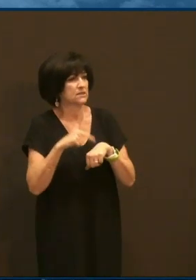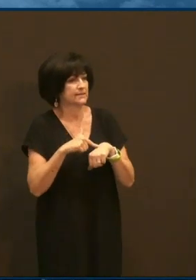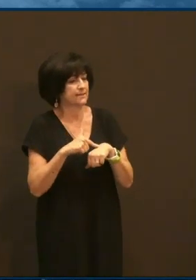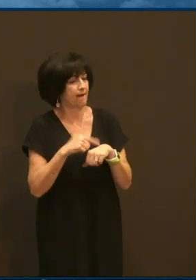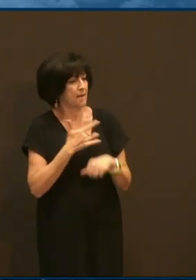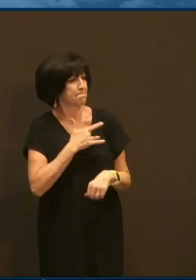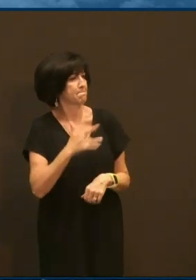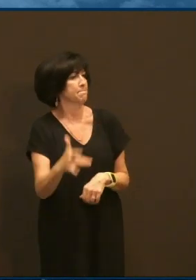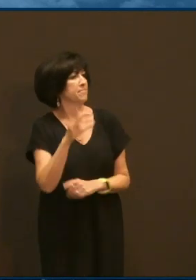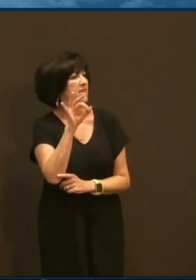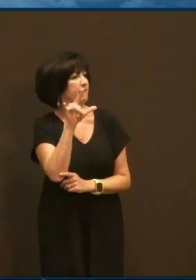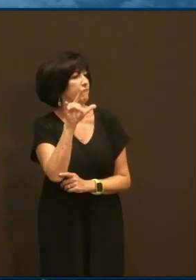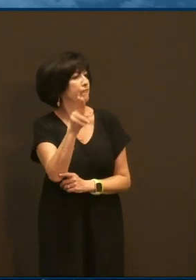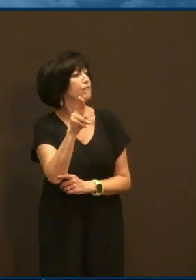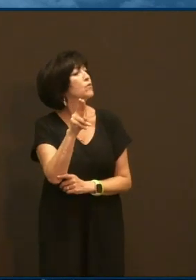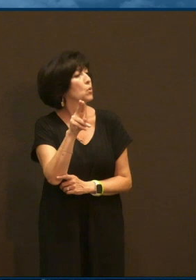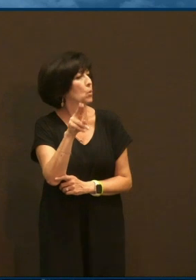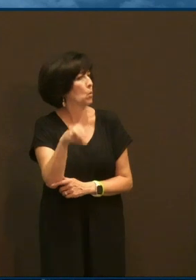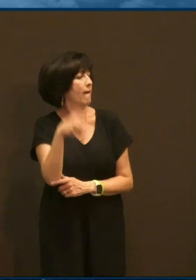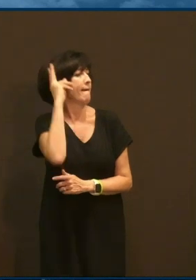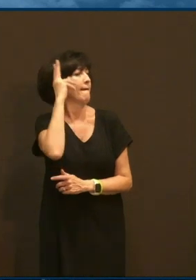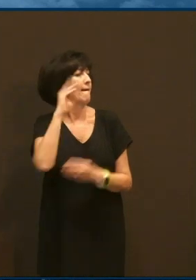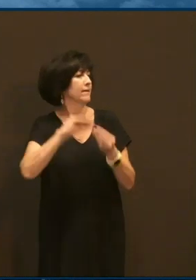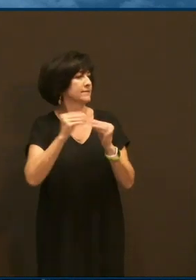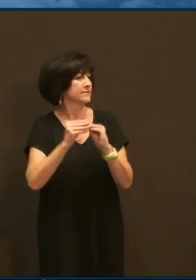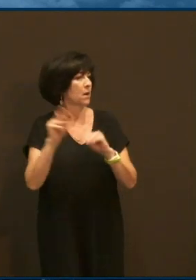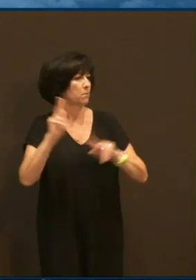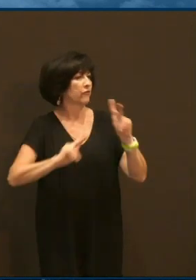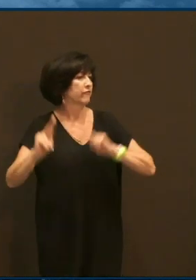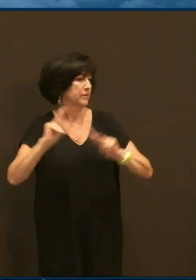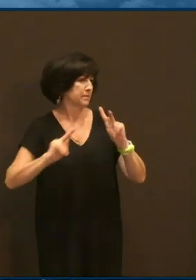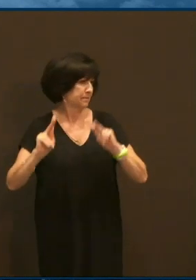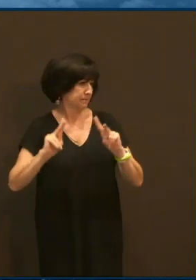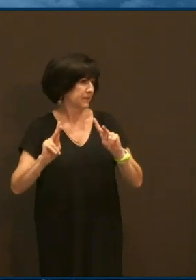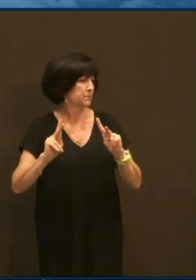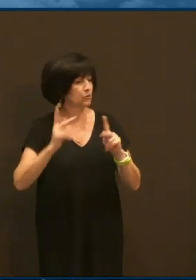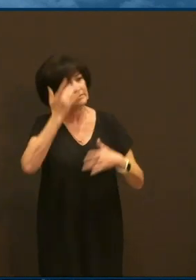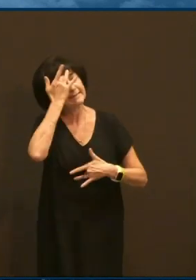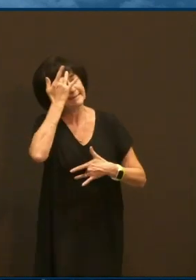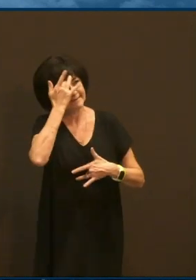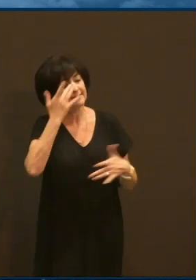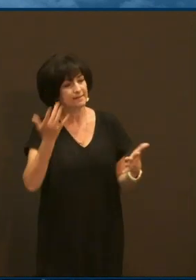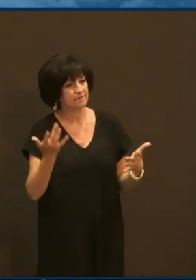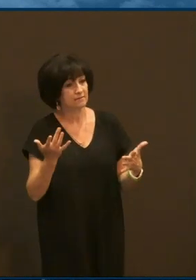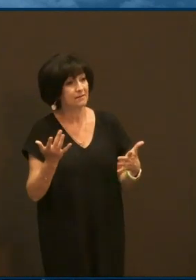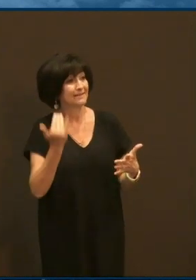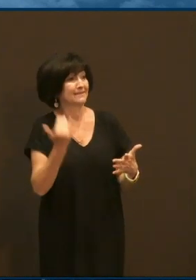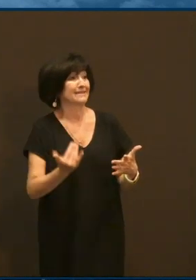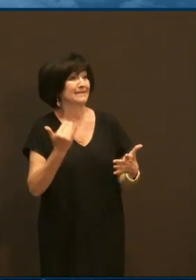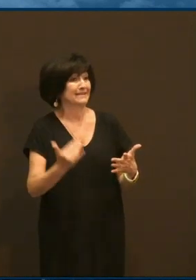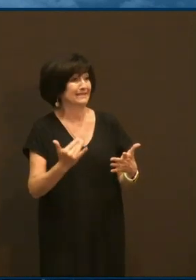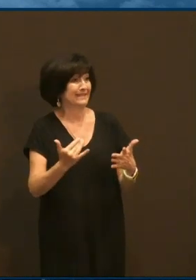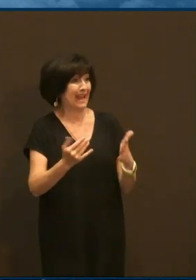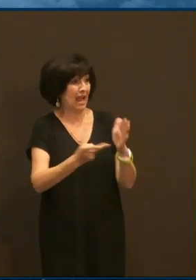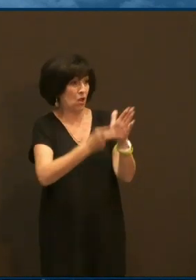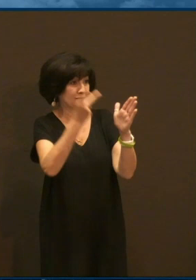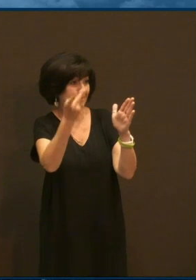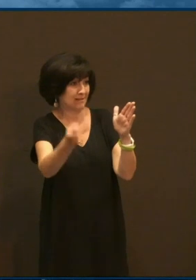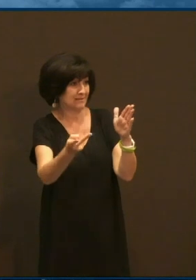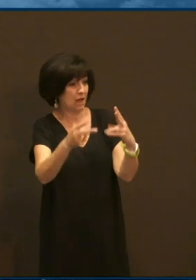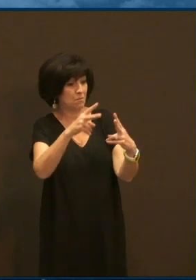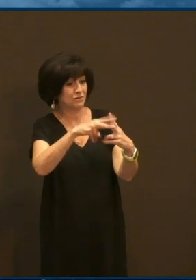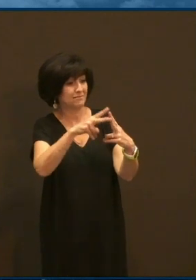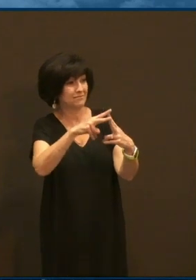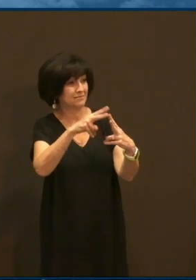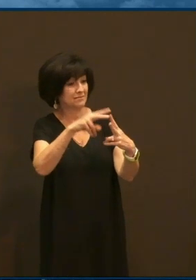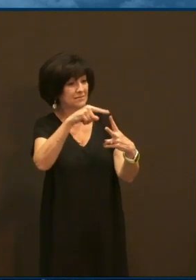well. And so considering, influenza and COVID-19 together